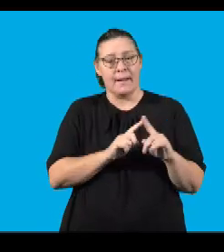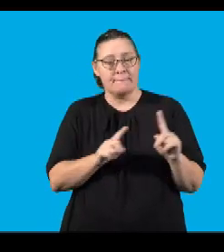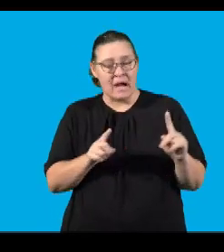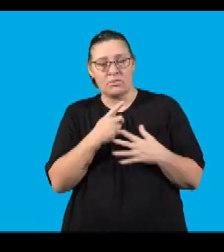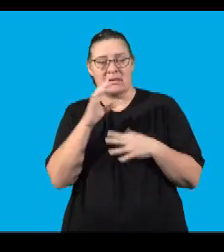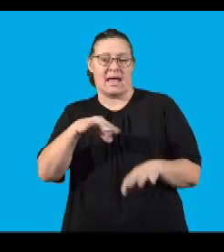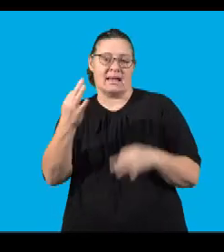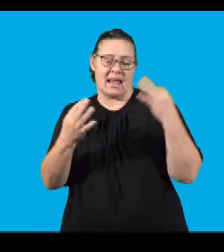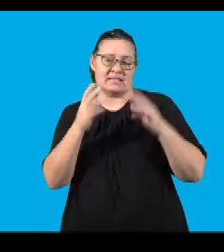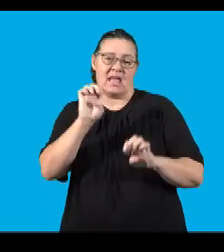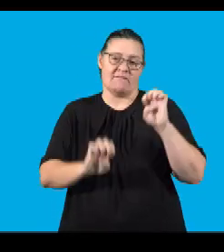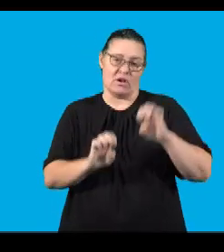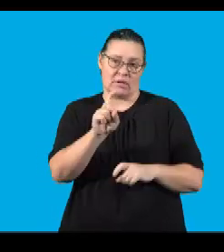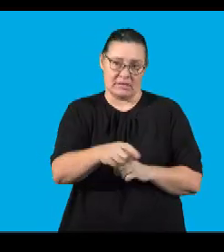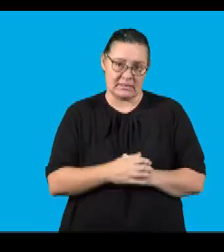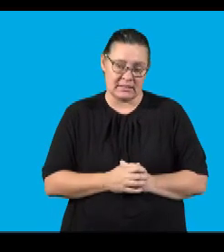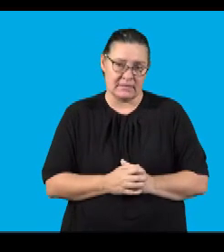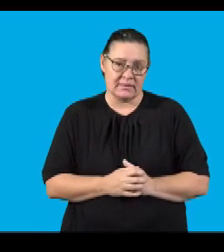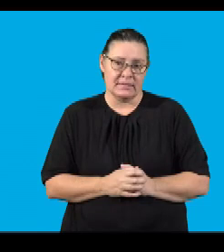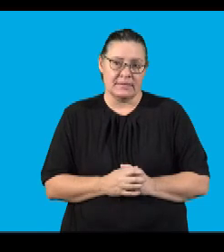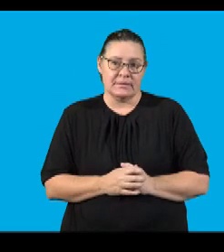you have to analyze and evaluate.